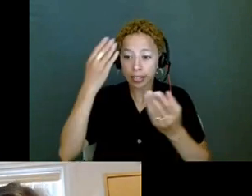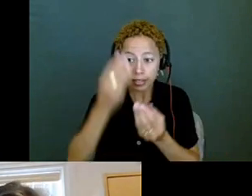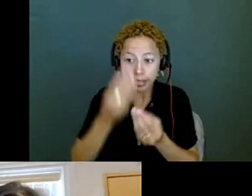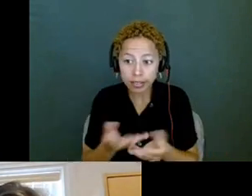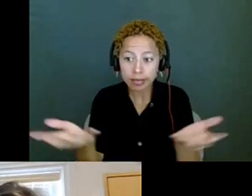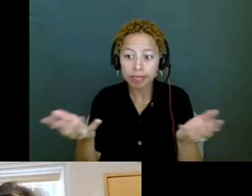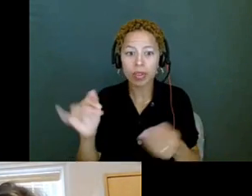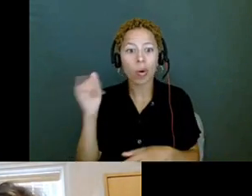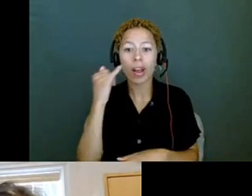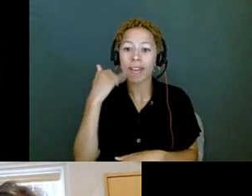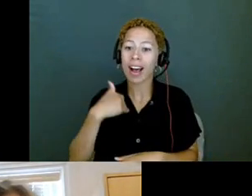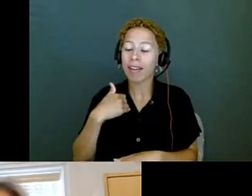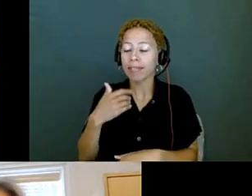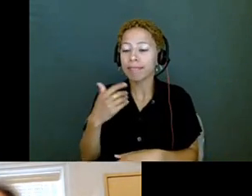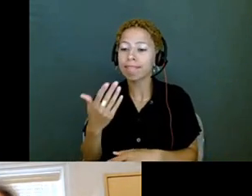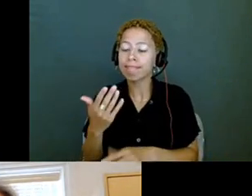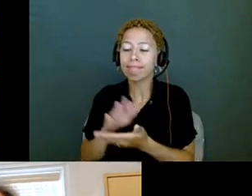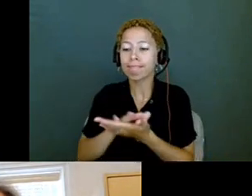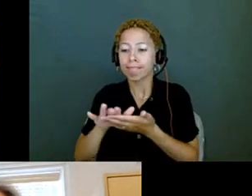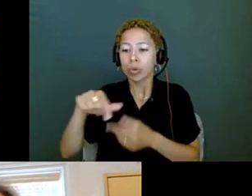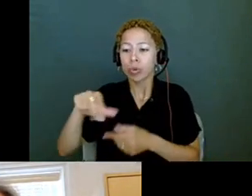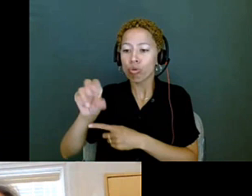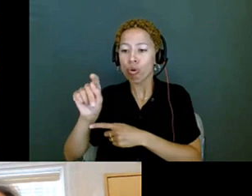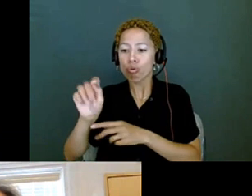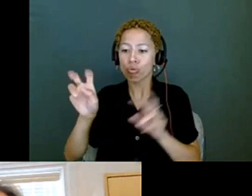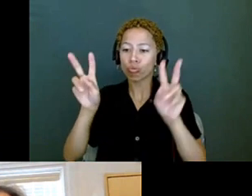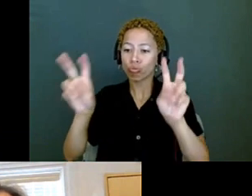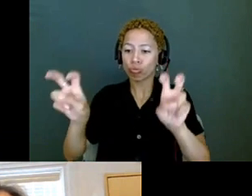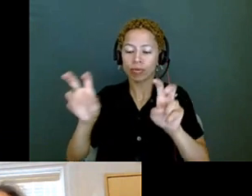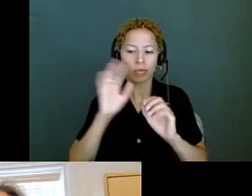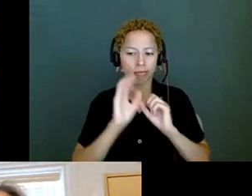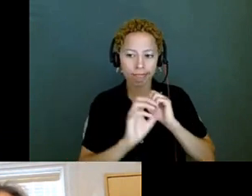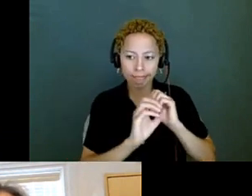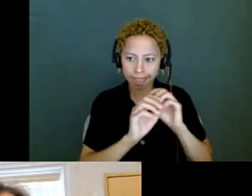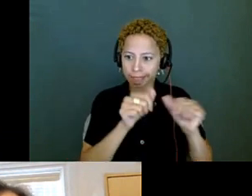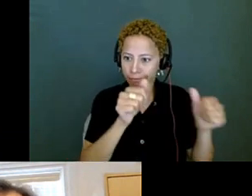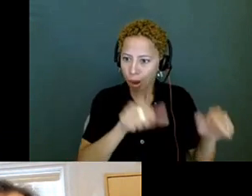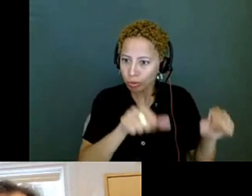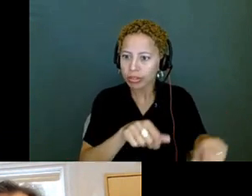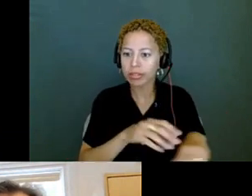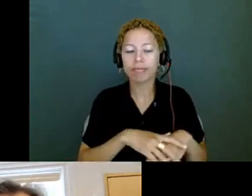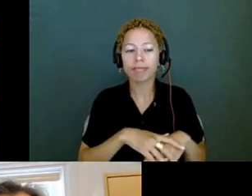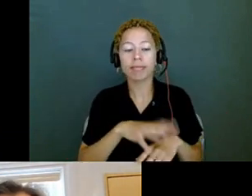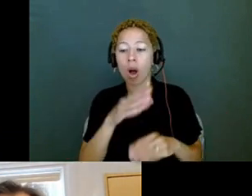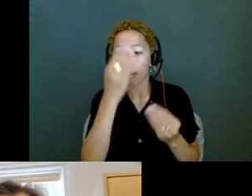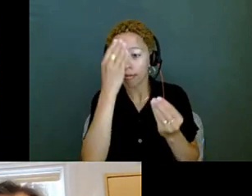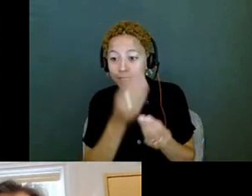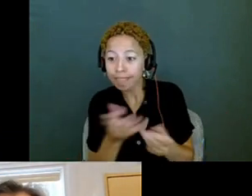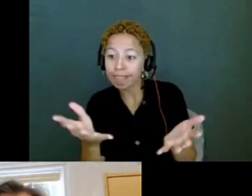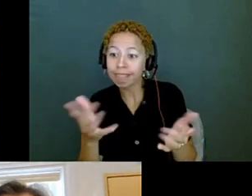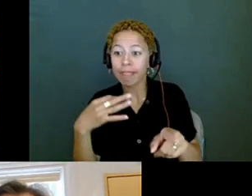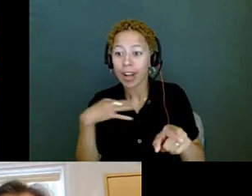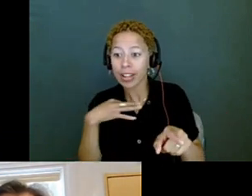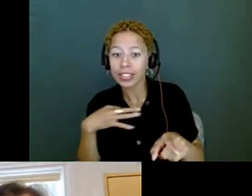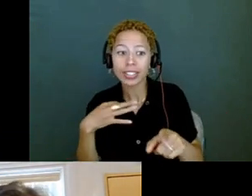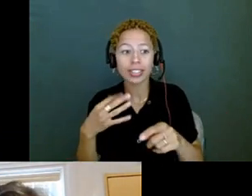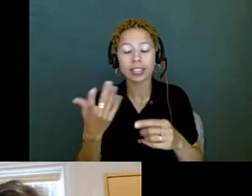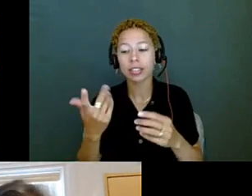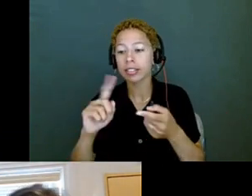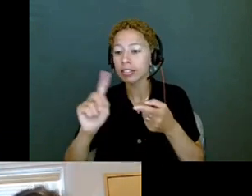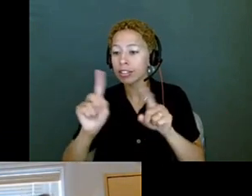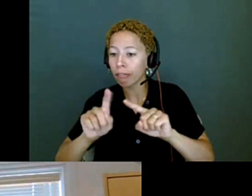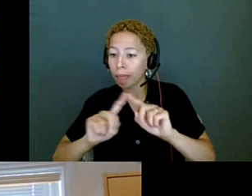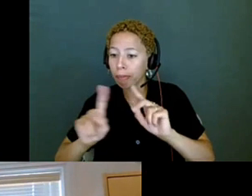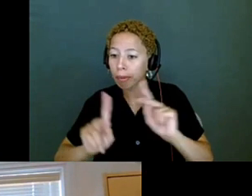see something. Shout outs to our volunteers, our employees, or to people and organizations in the community that are